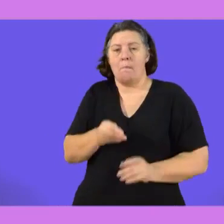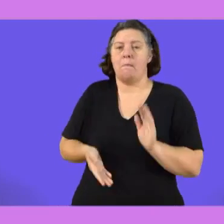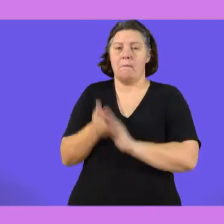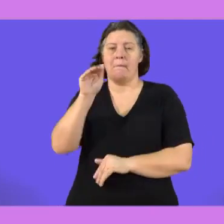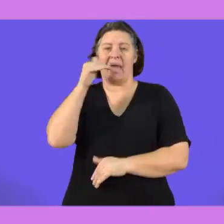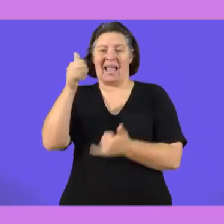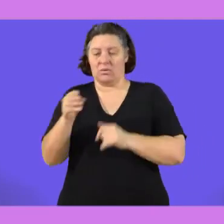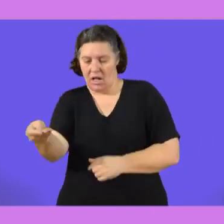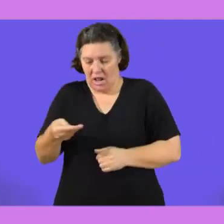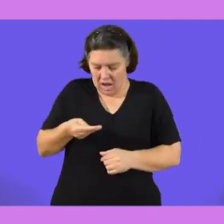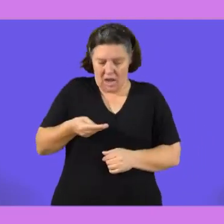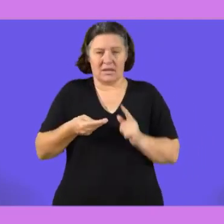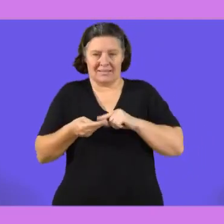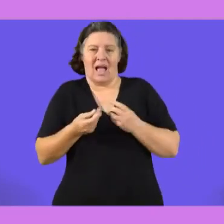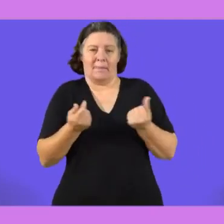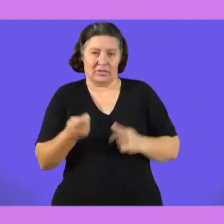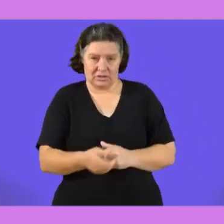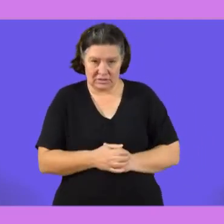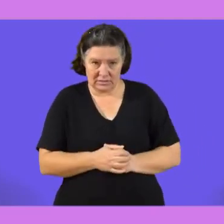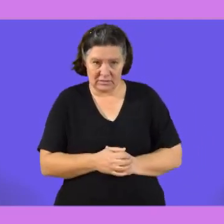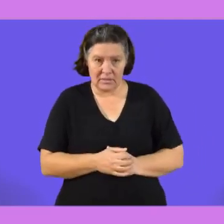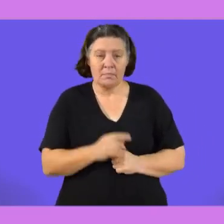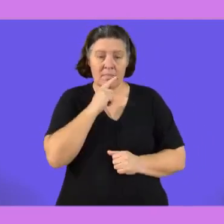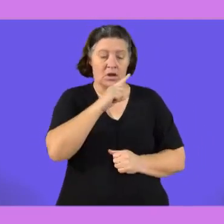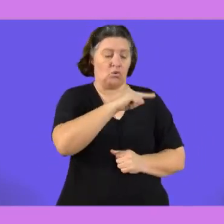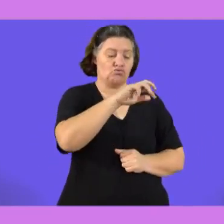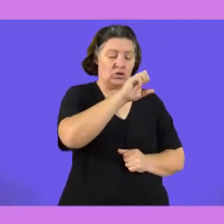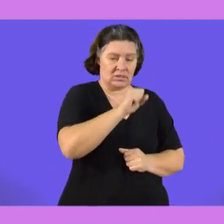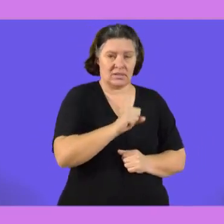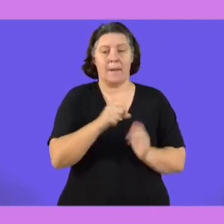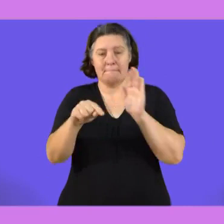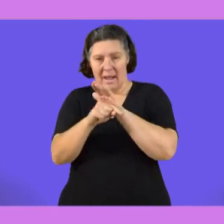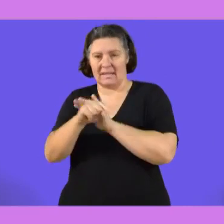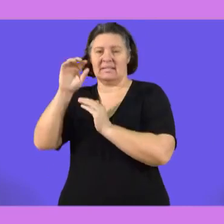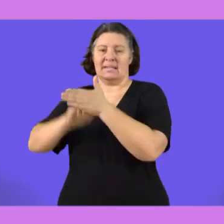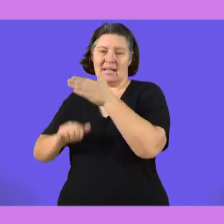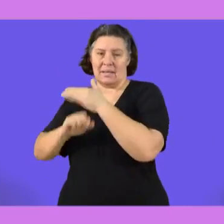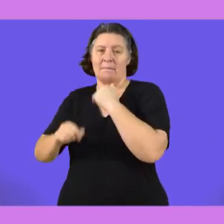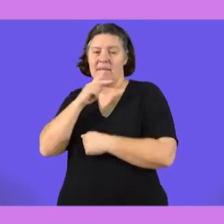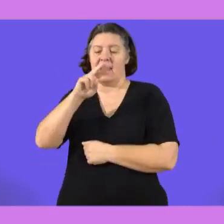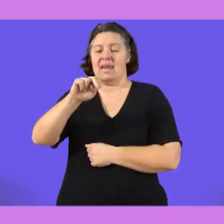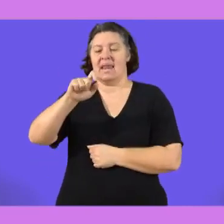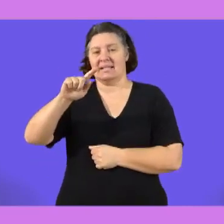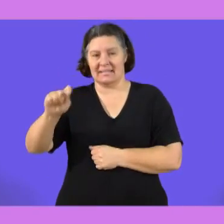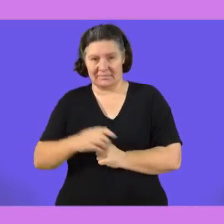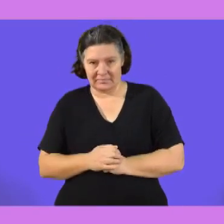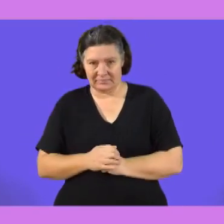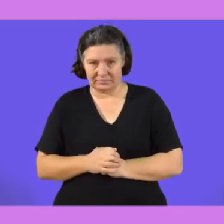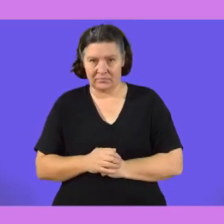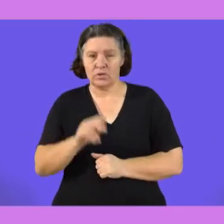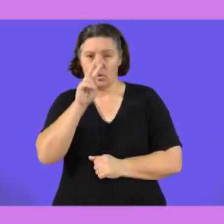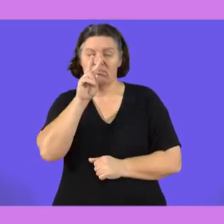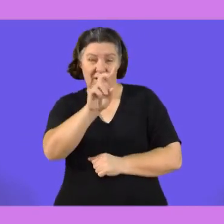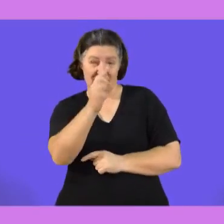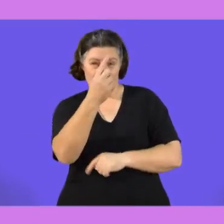take-home salary as well. How will I calculate net income? Gross income minus your deductions. Let's look at the